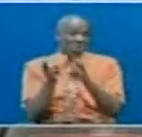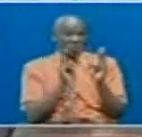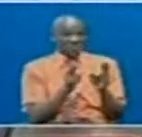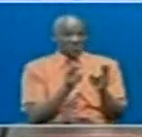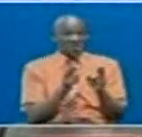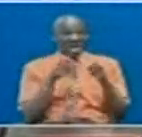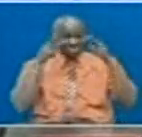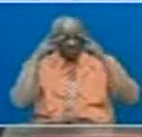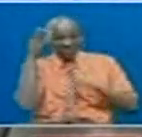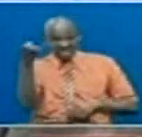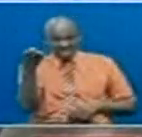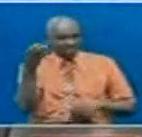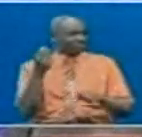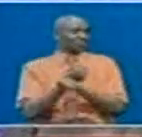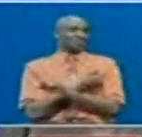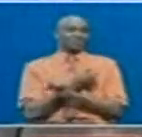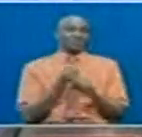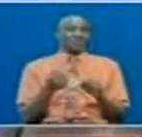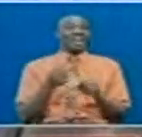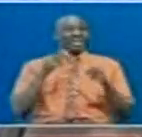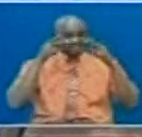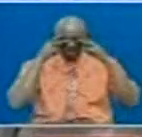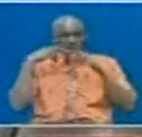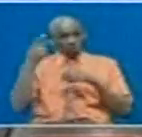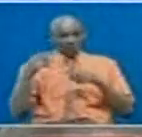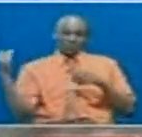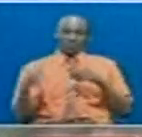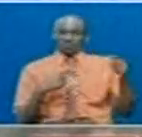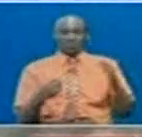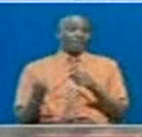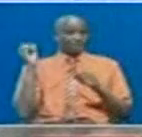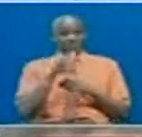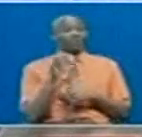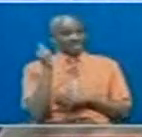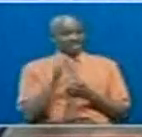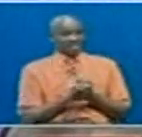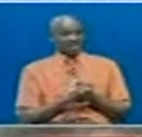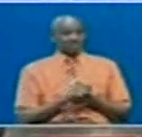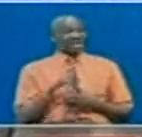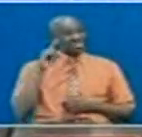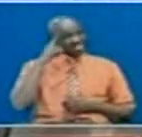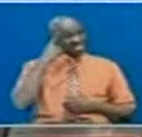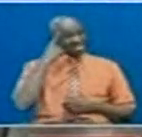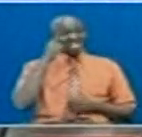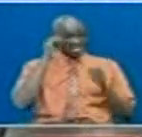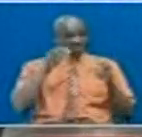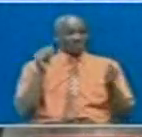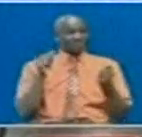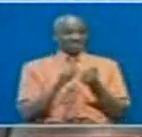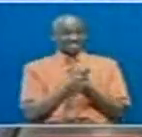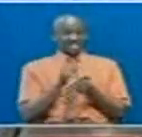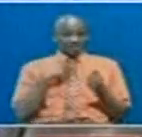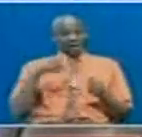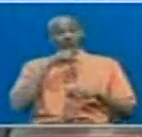while Al-Shabaab lives. And Al-Shabaab had been attacking us. And so it would have been a disastrous mistake for us